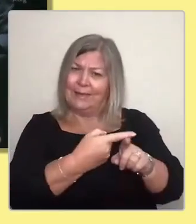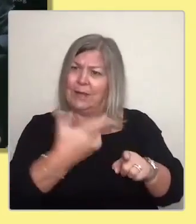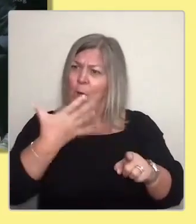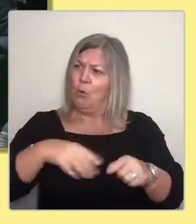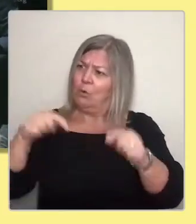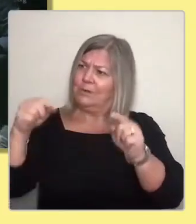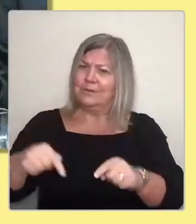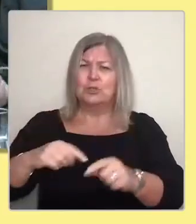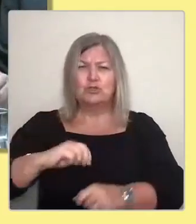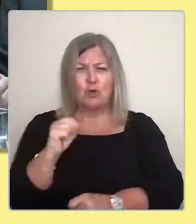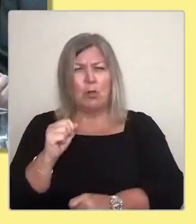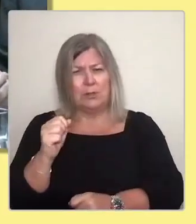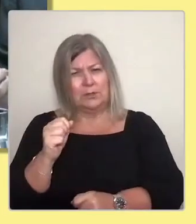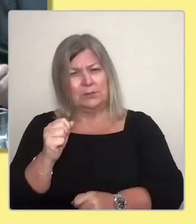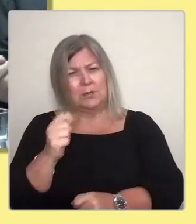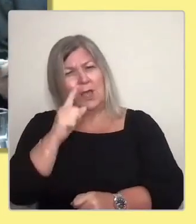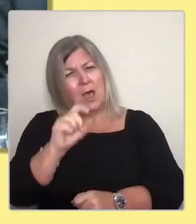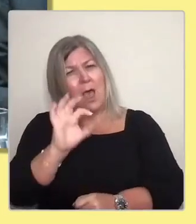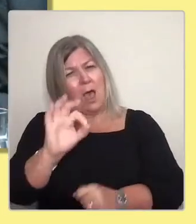Ash.